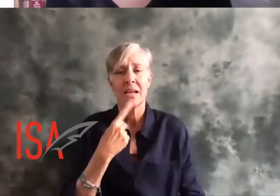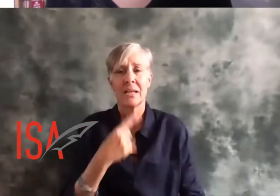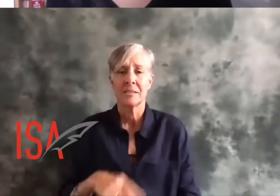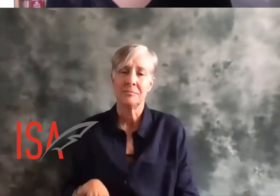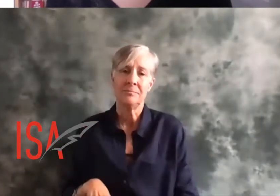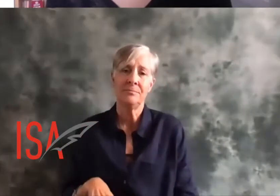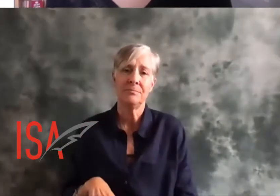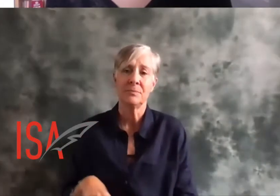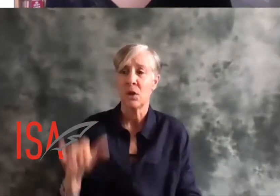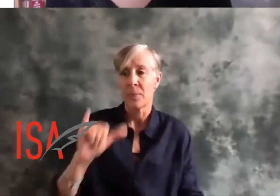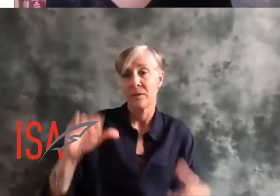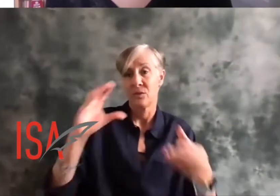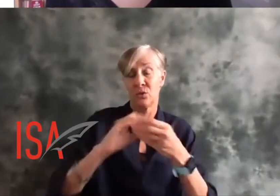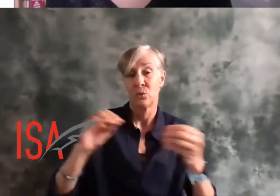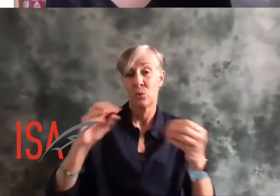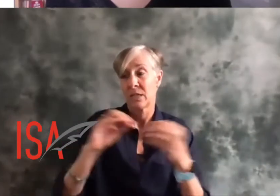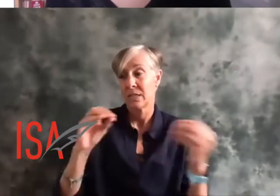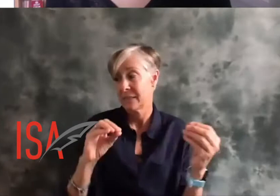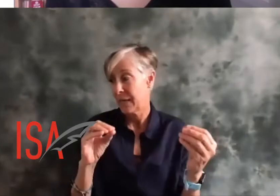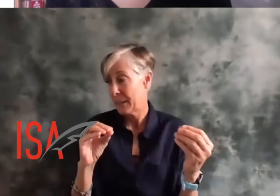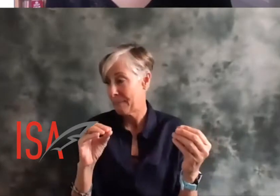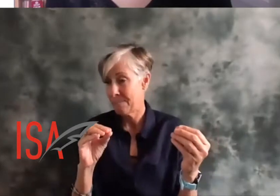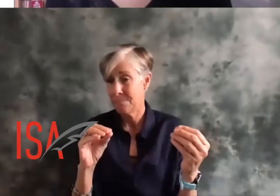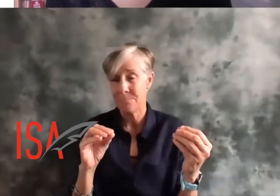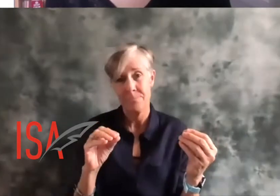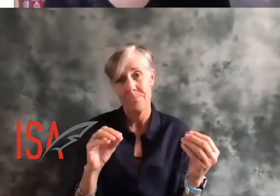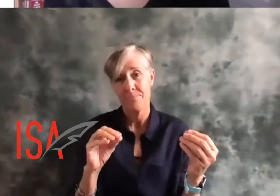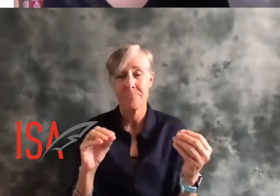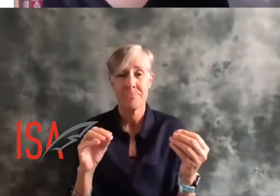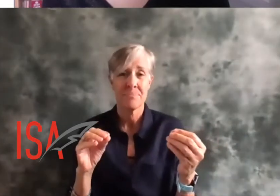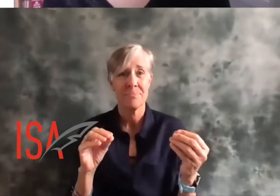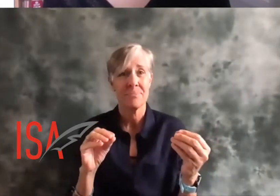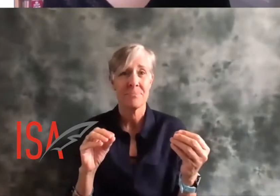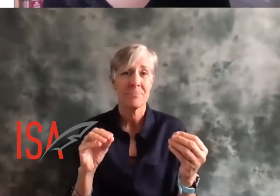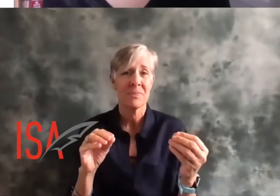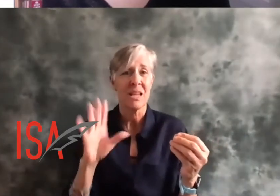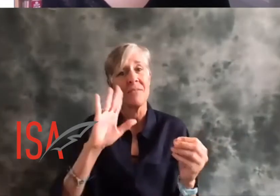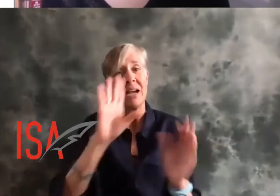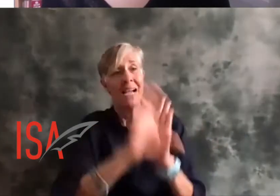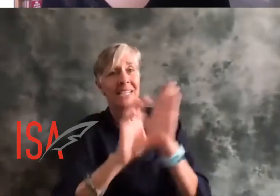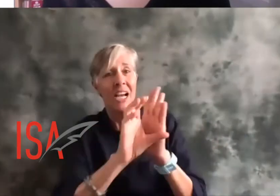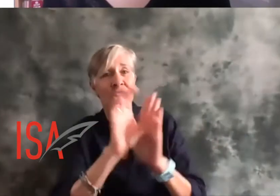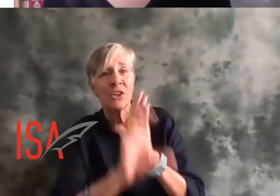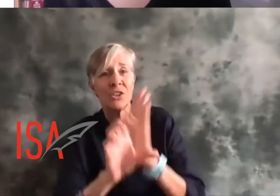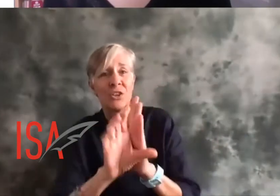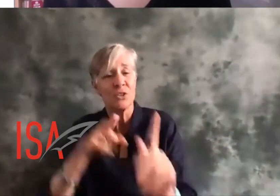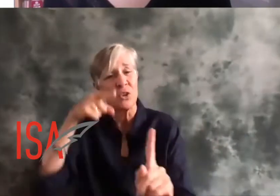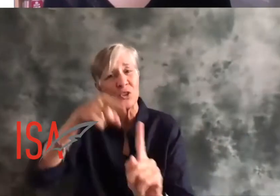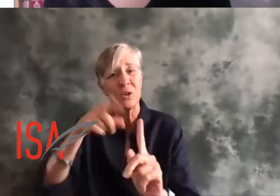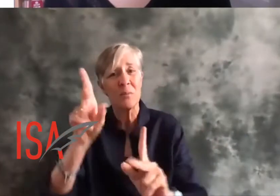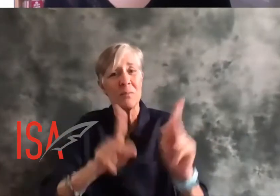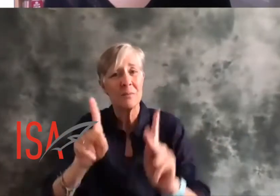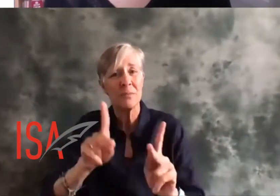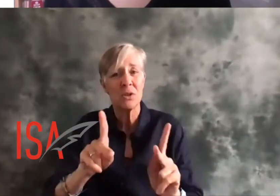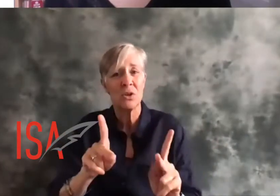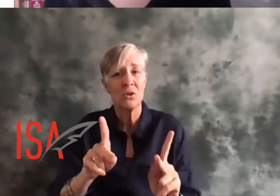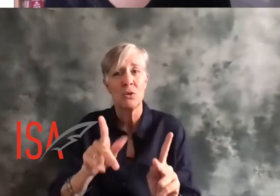stories that are, that have certain characters or certain people won't have a